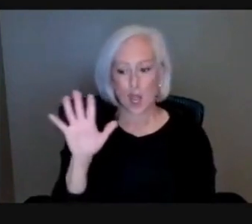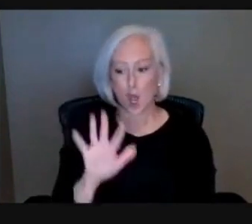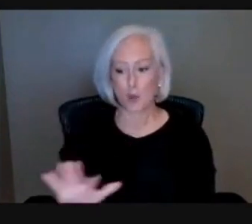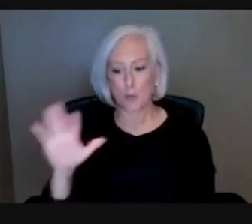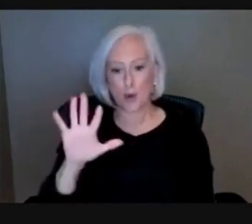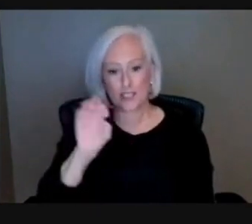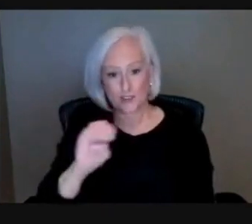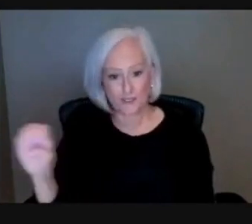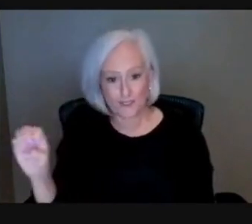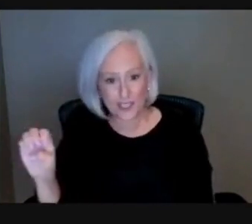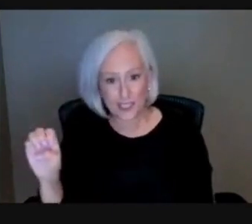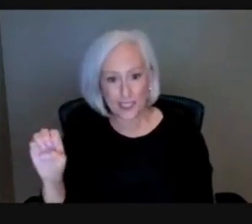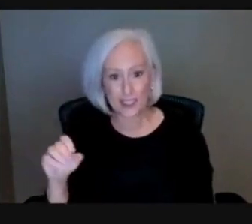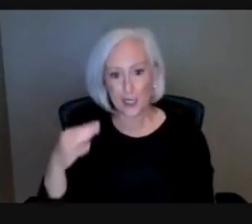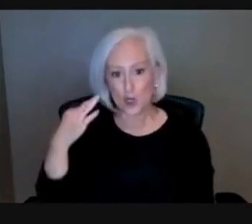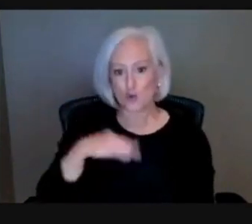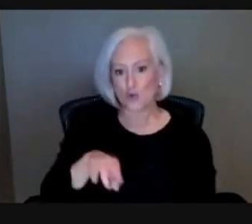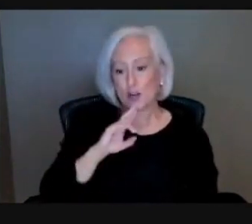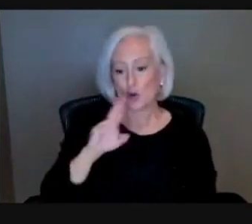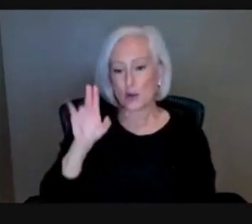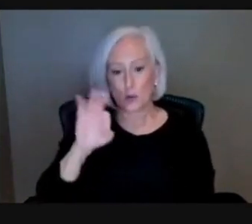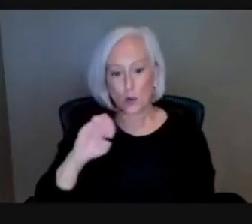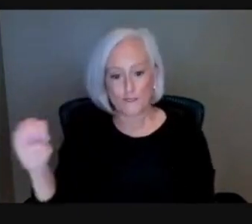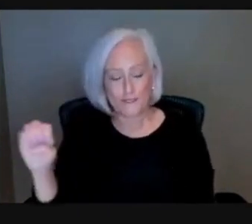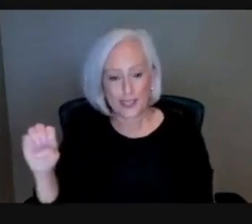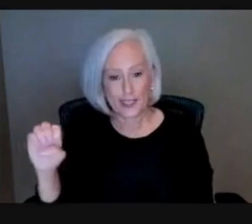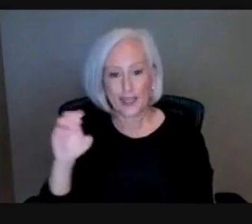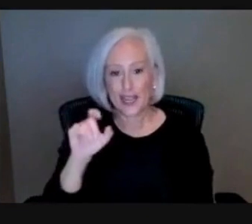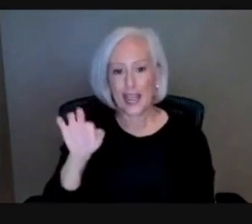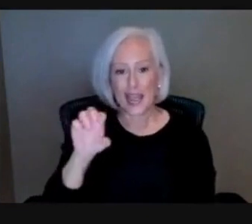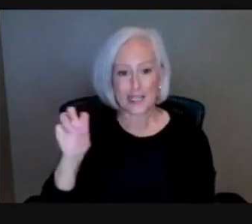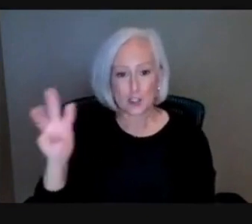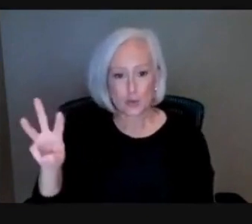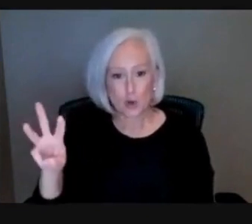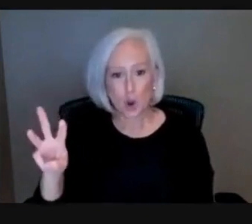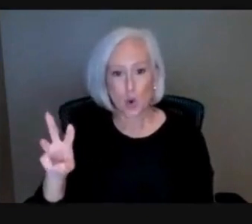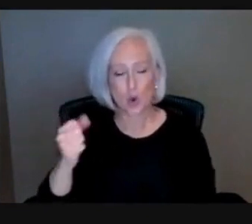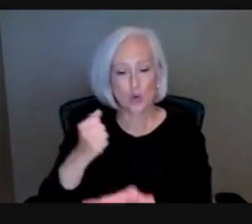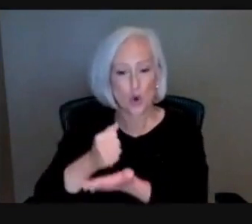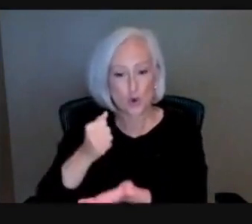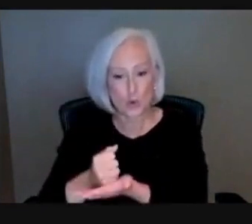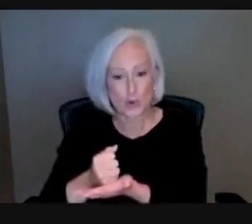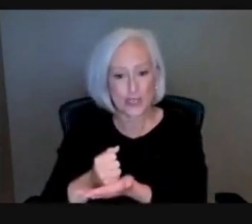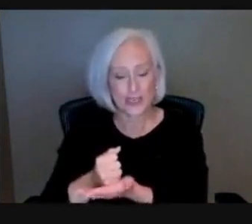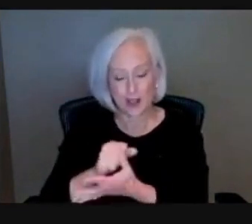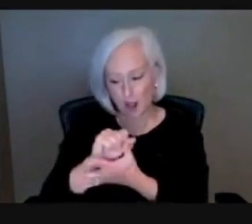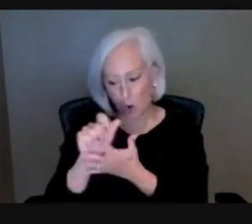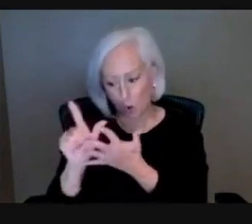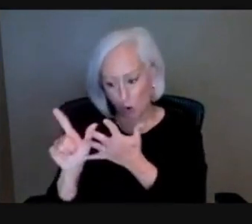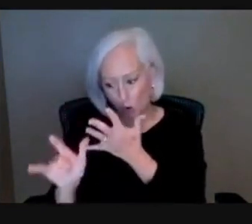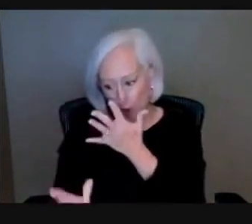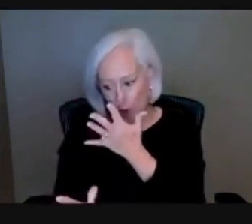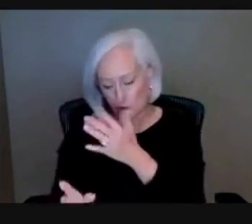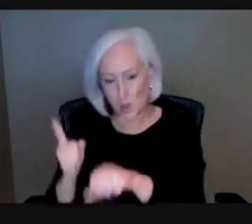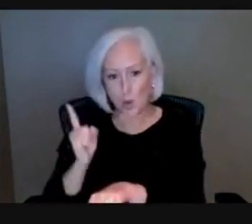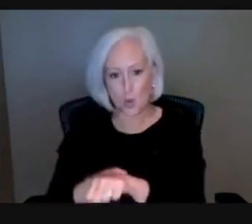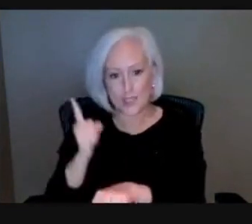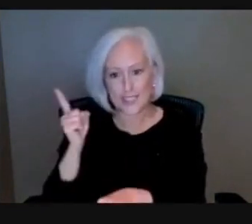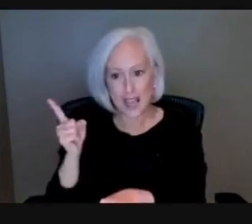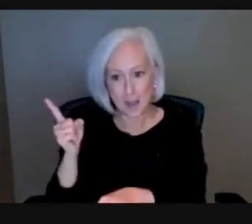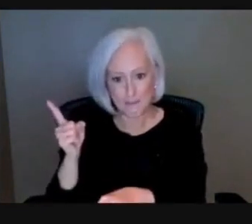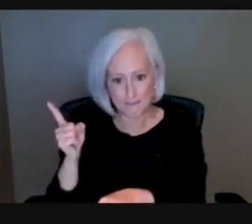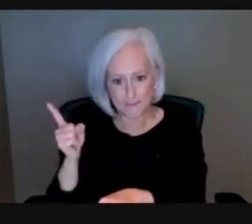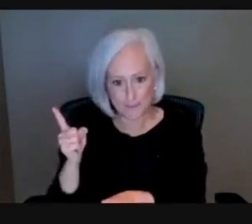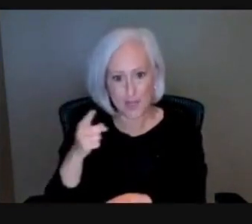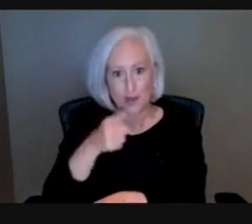your credit report fee, your escrow fee, your title fee, your notary fee. Remember, all these things are happening behind the scenes when we